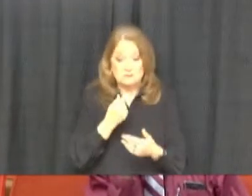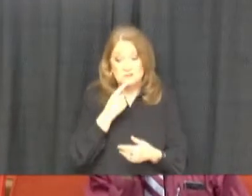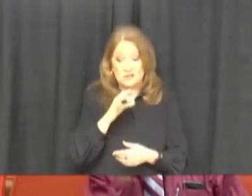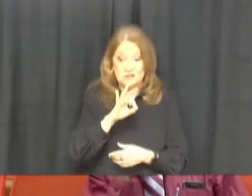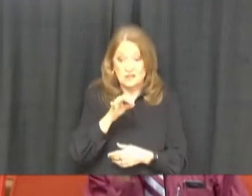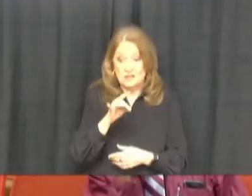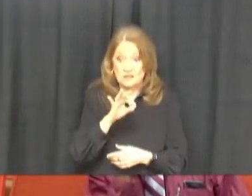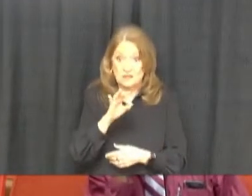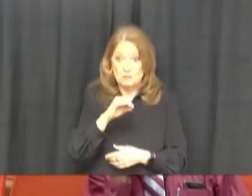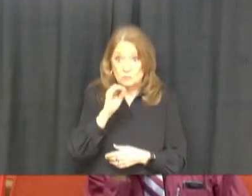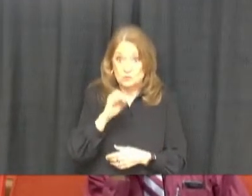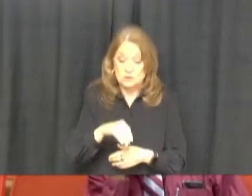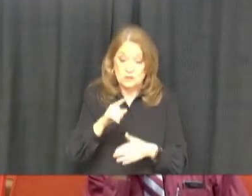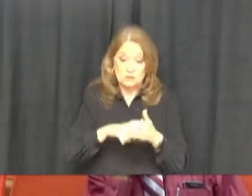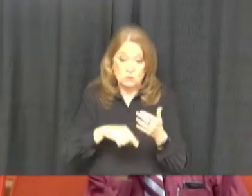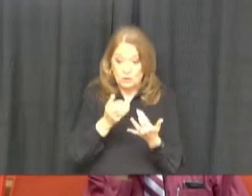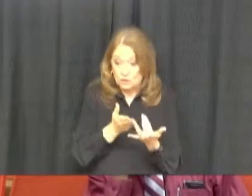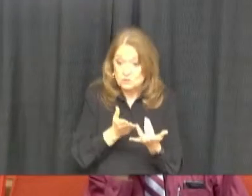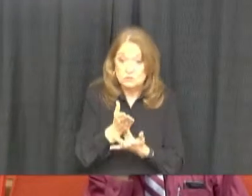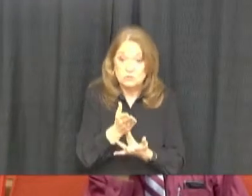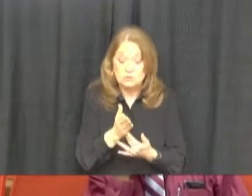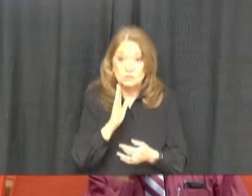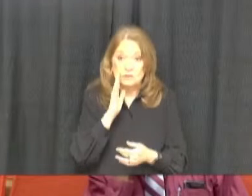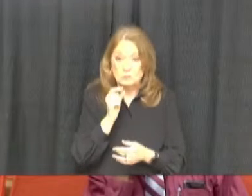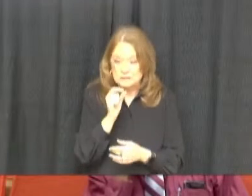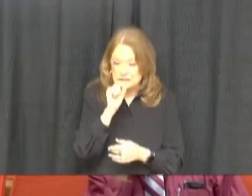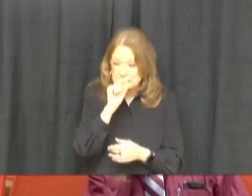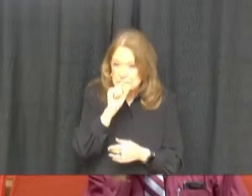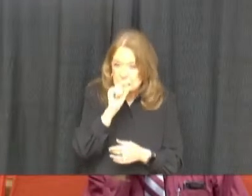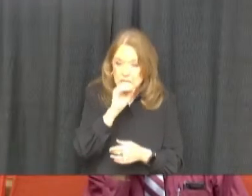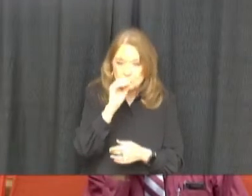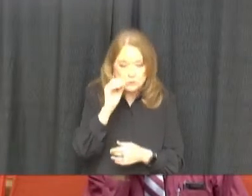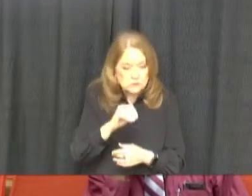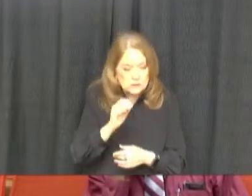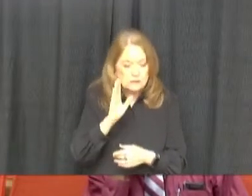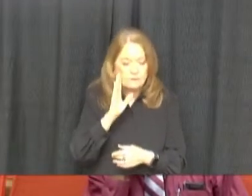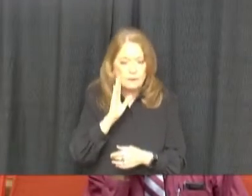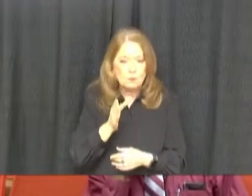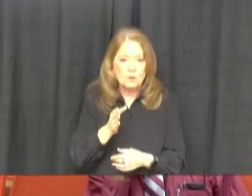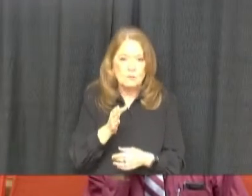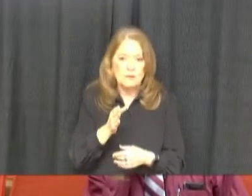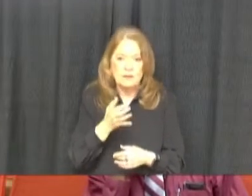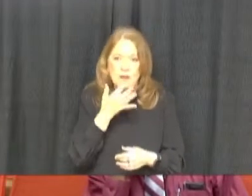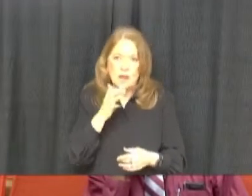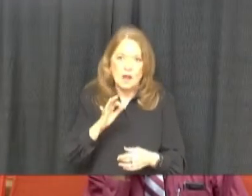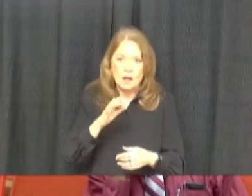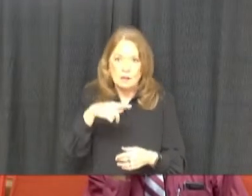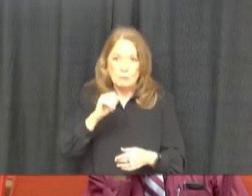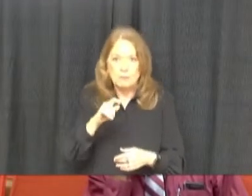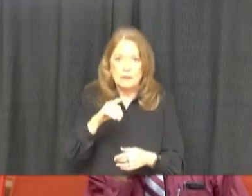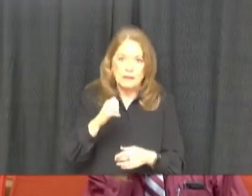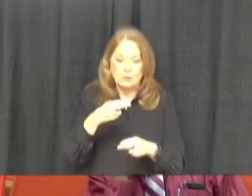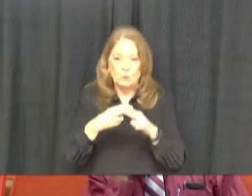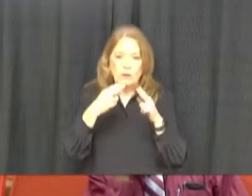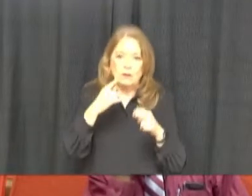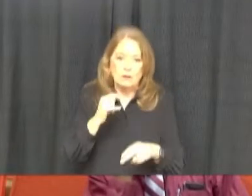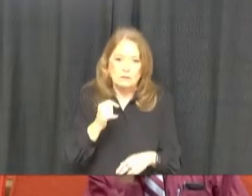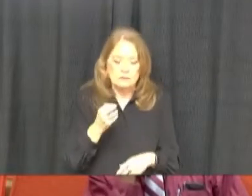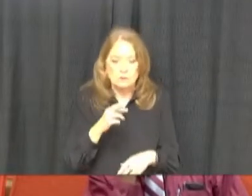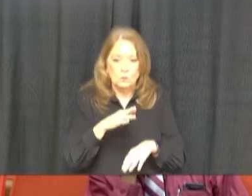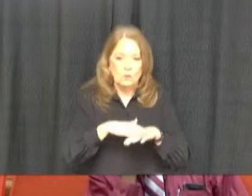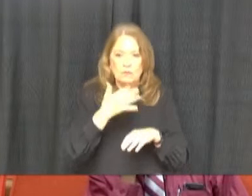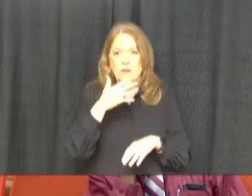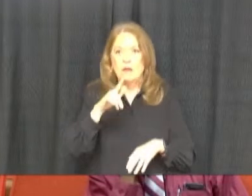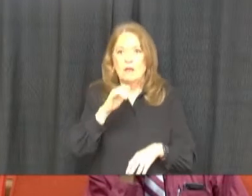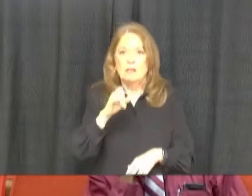98, 99% of what goes through there'll be a tiny percent of that will be a hot plate, we call it, or on the hot